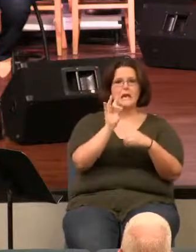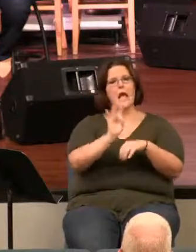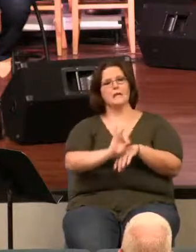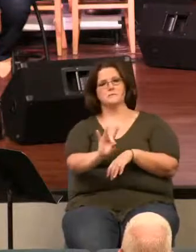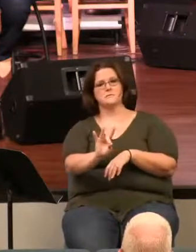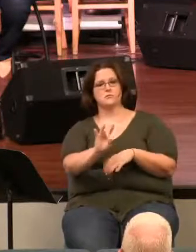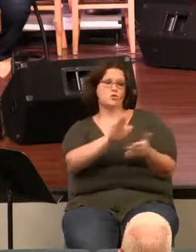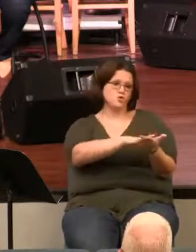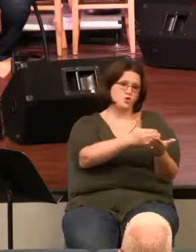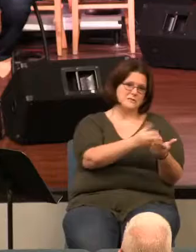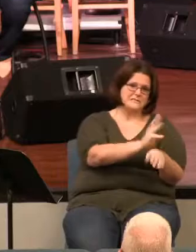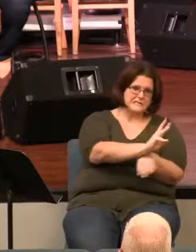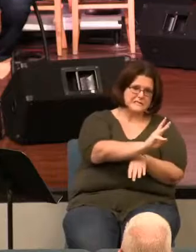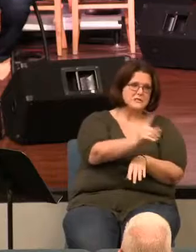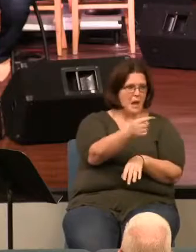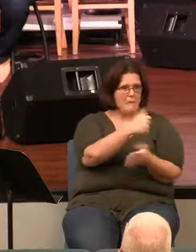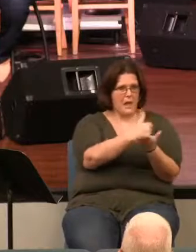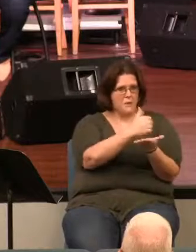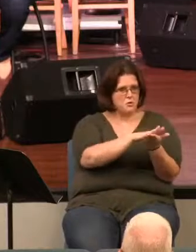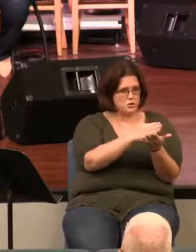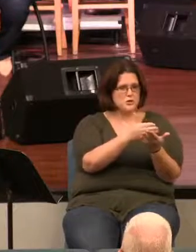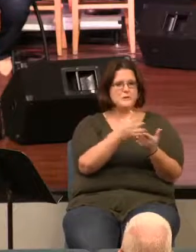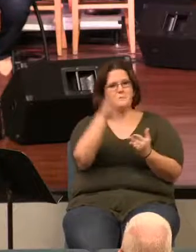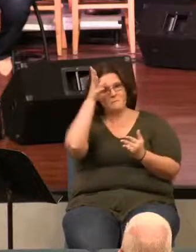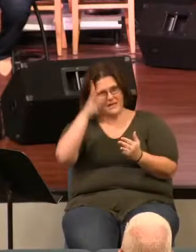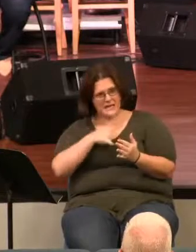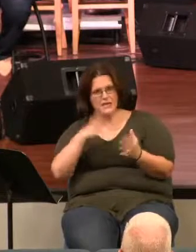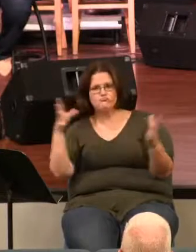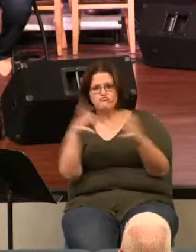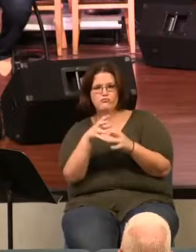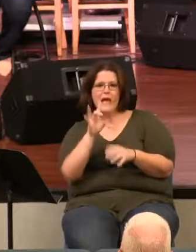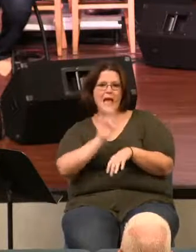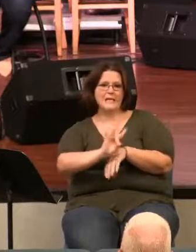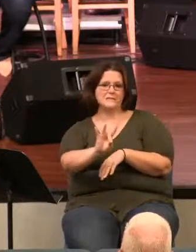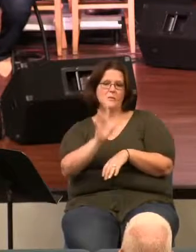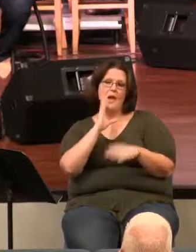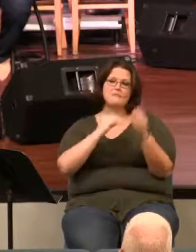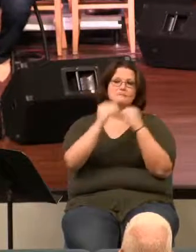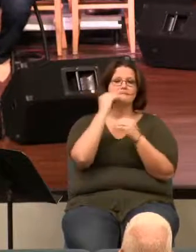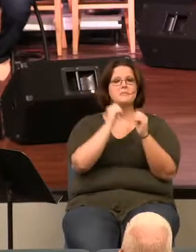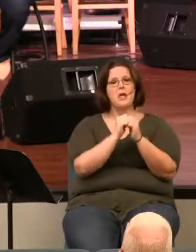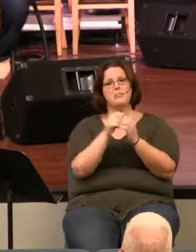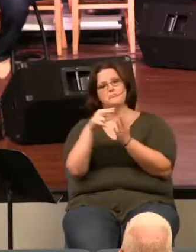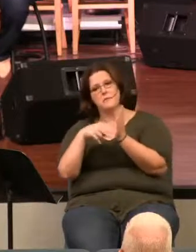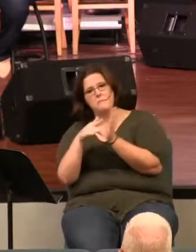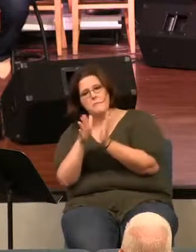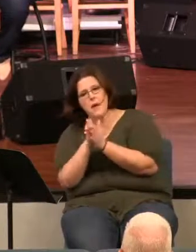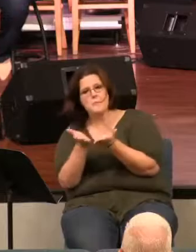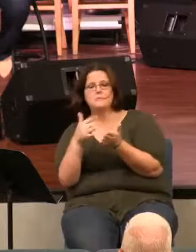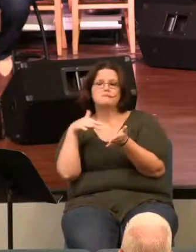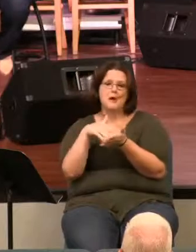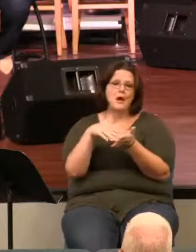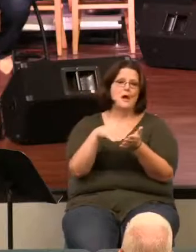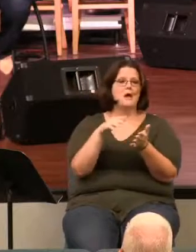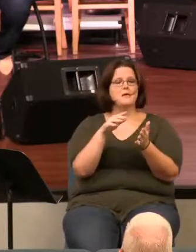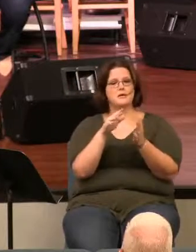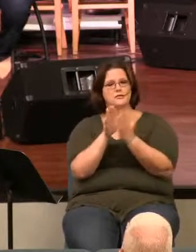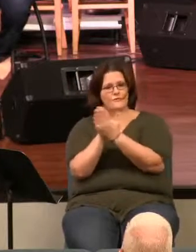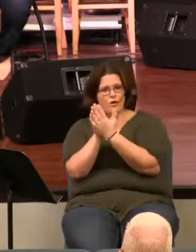o'clock, and we'll have some great food and good devotion from Brother Corey Avins. I'm looking forward to that